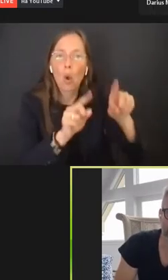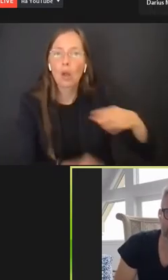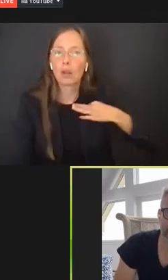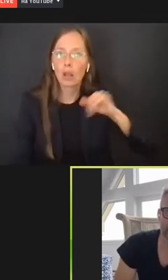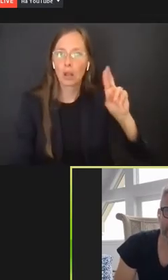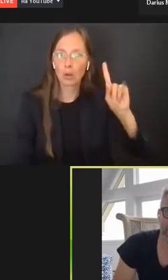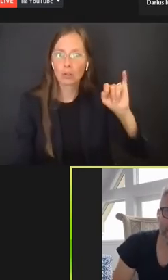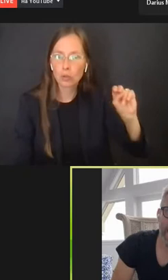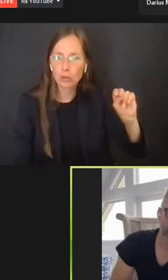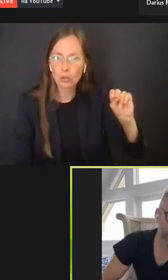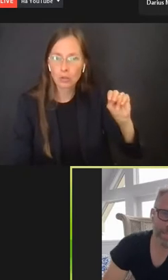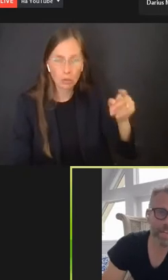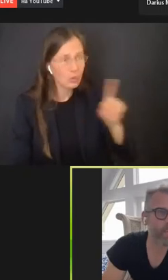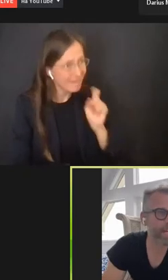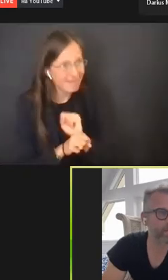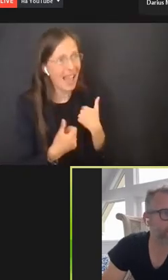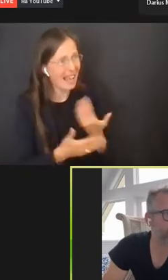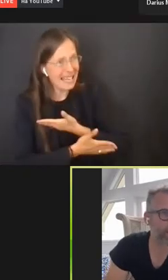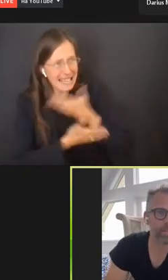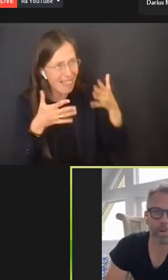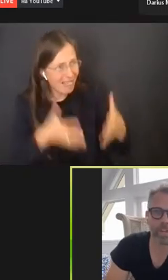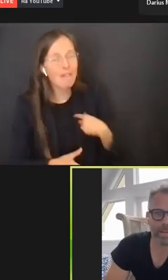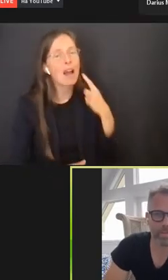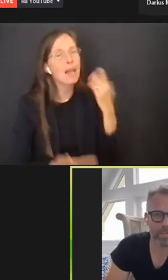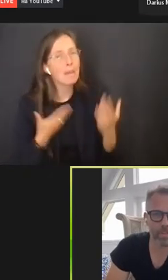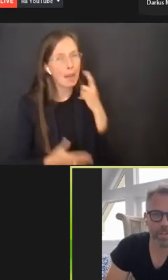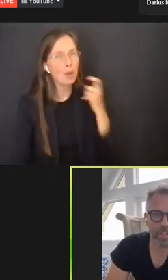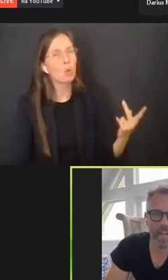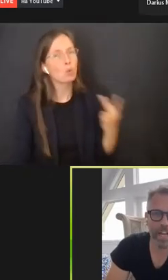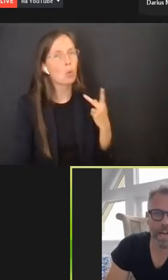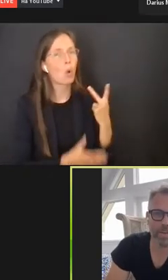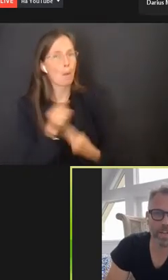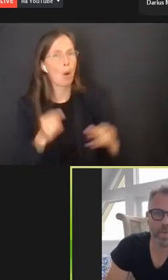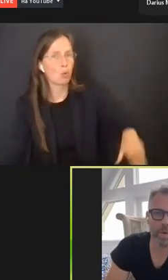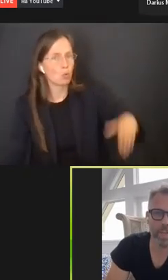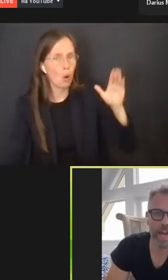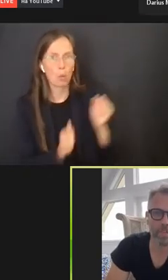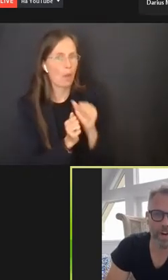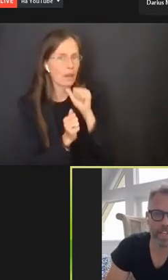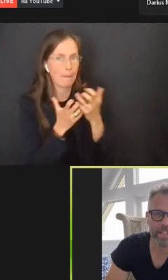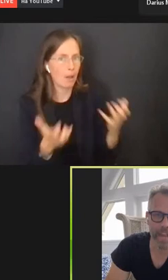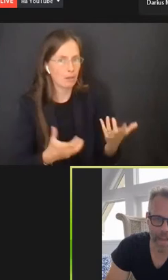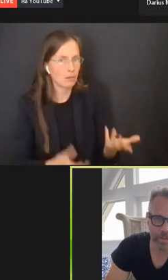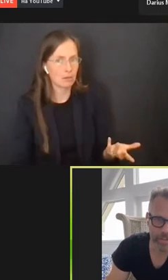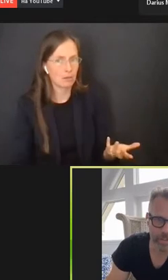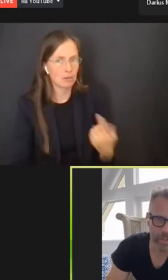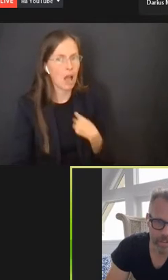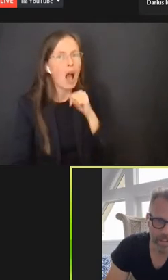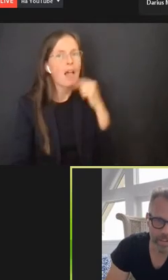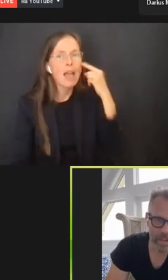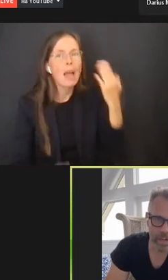left. And I think maybe in a way it's because you and I both came from so little. Like, I don't think we were that afraid to have